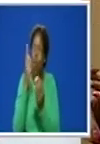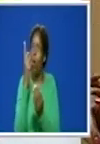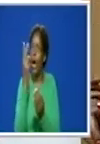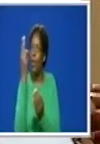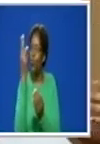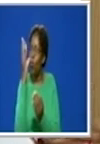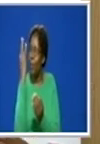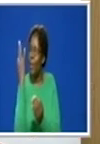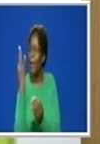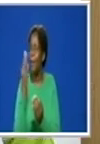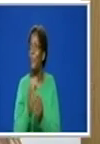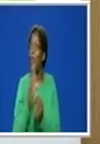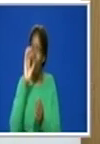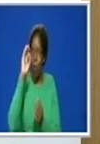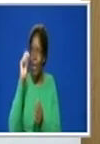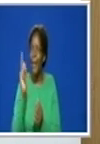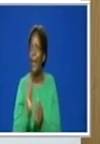1, 2, 3. Okay. Yes. Okay.